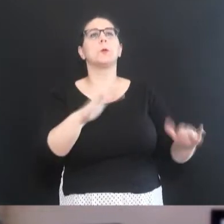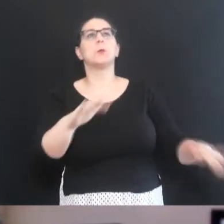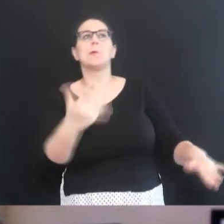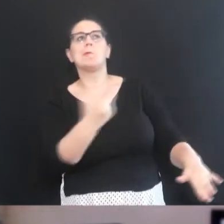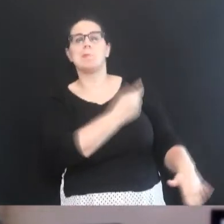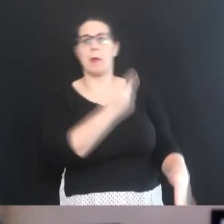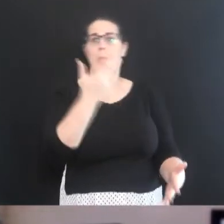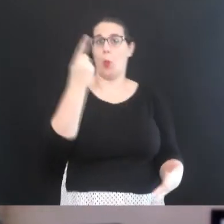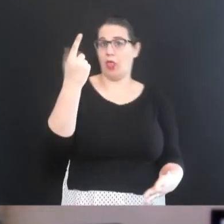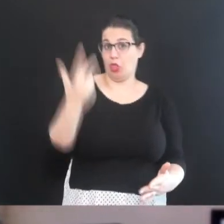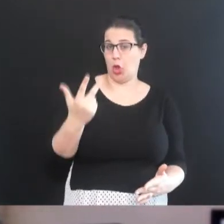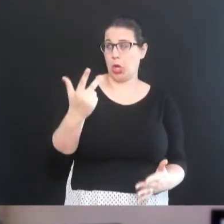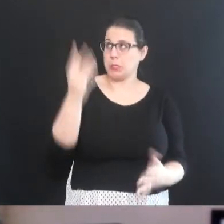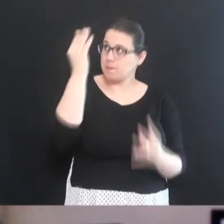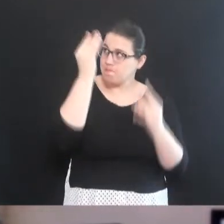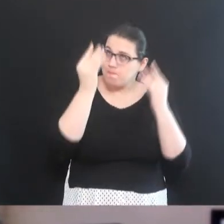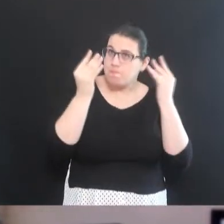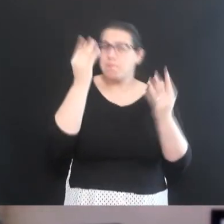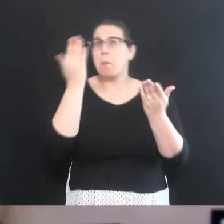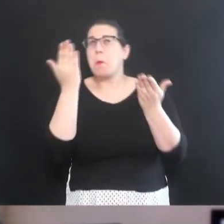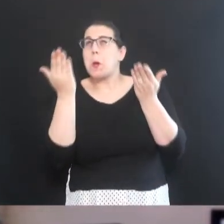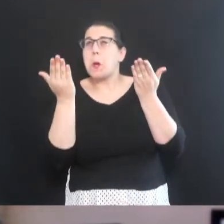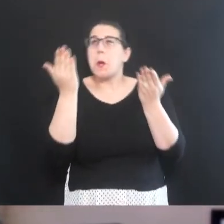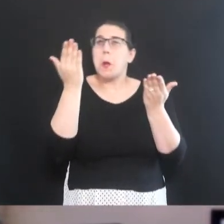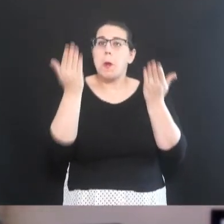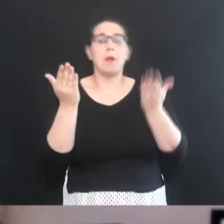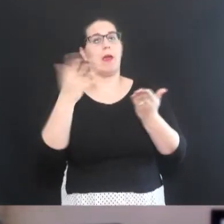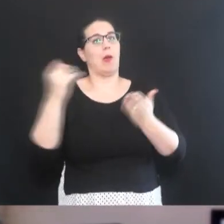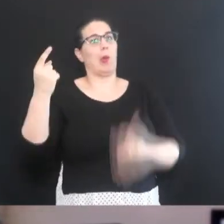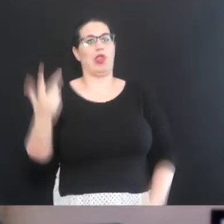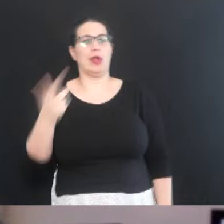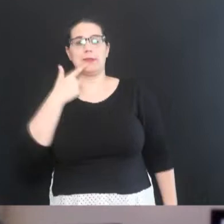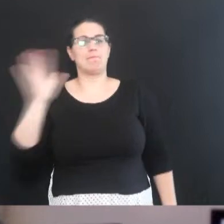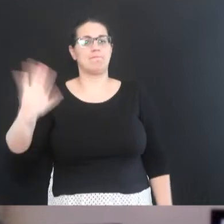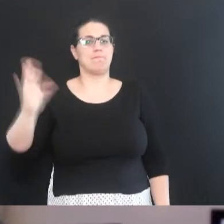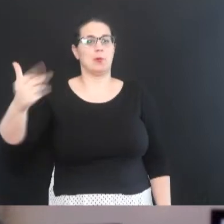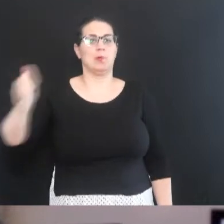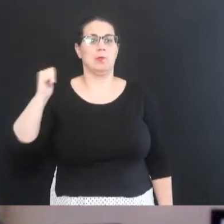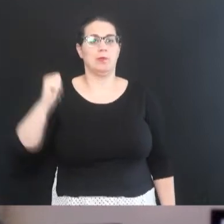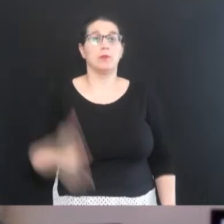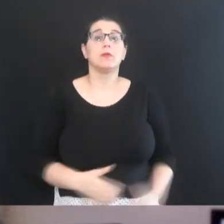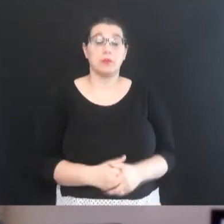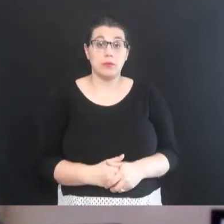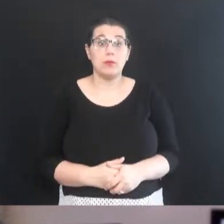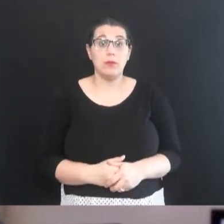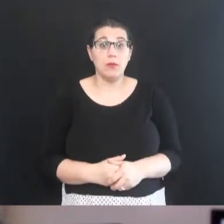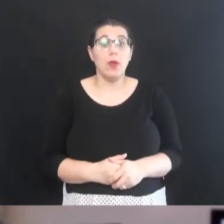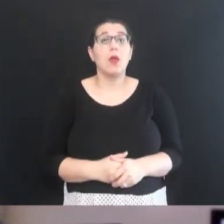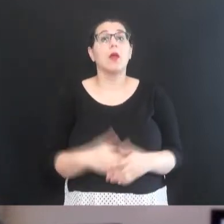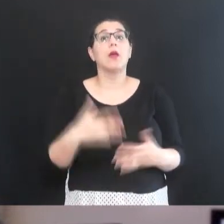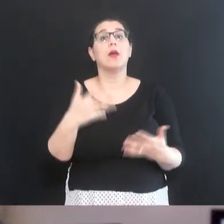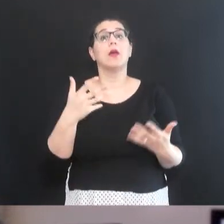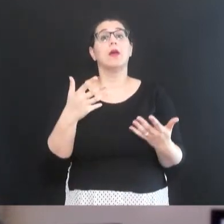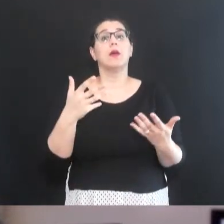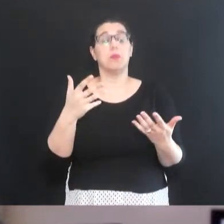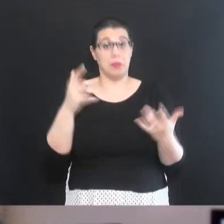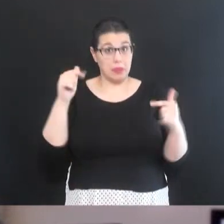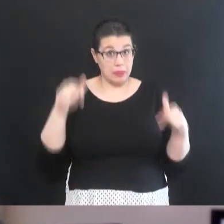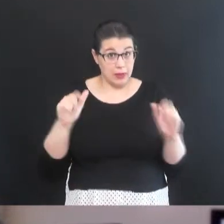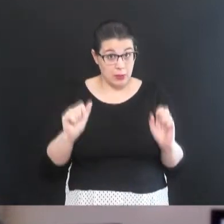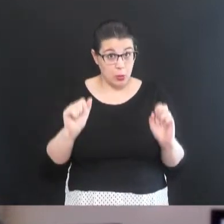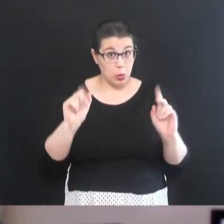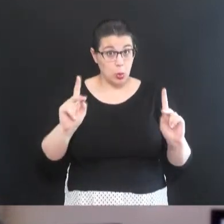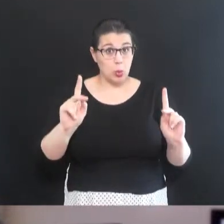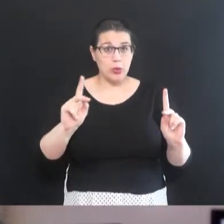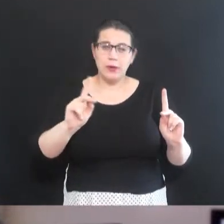it, and about a quarter are not in favor of it. And this is just another opportunity for us to not only make sure we're